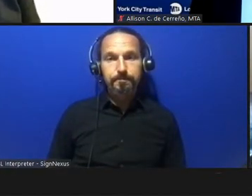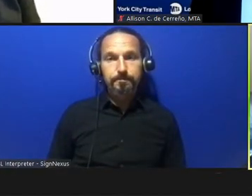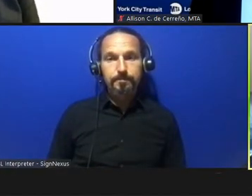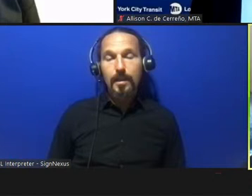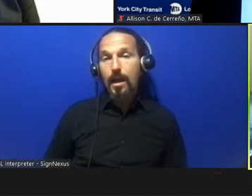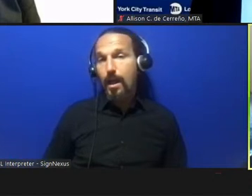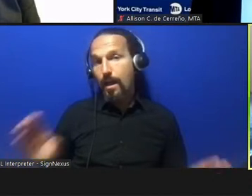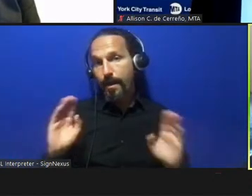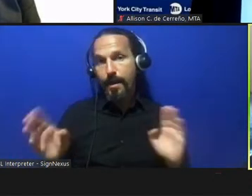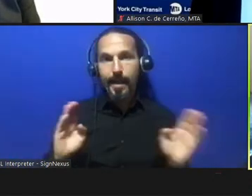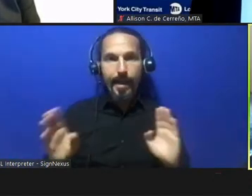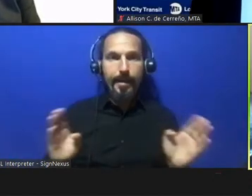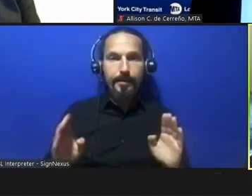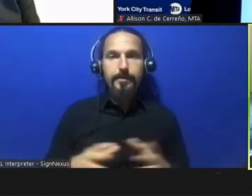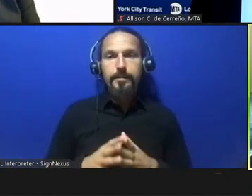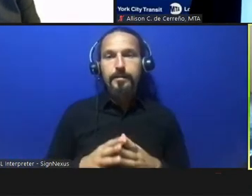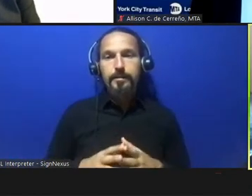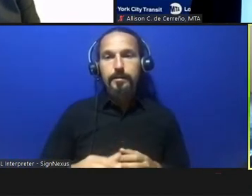hi